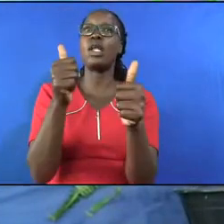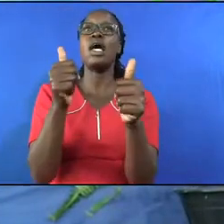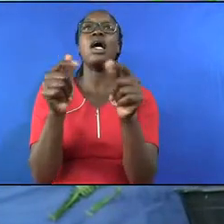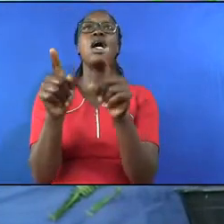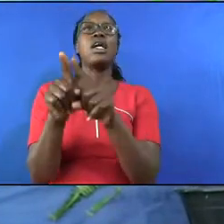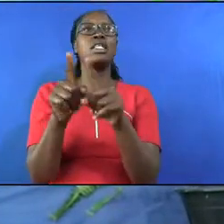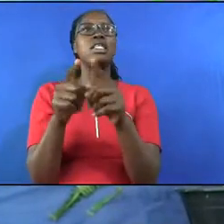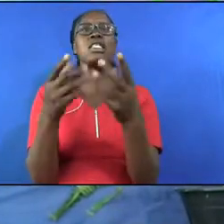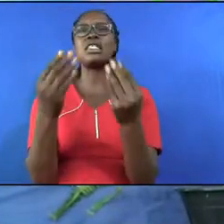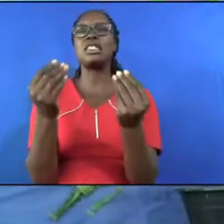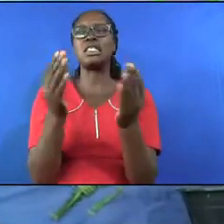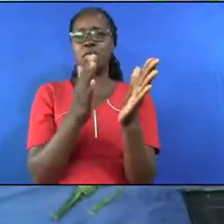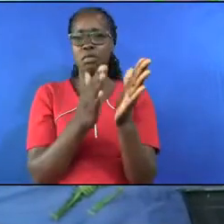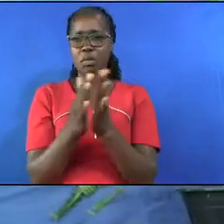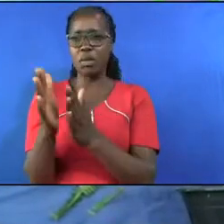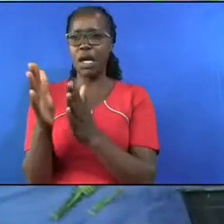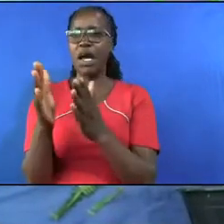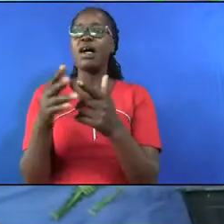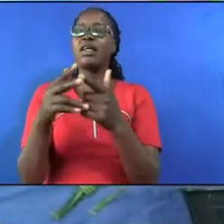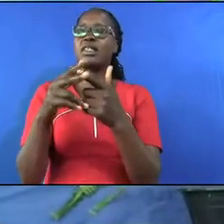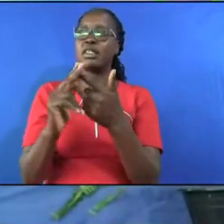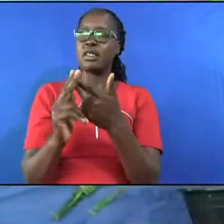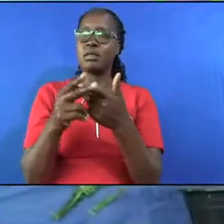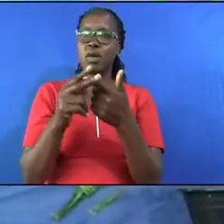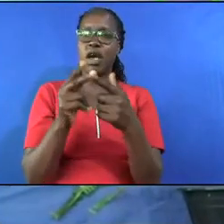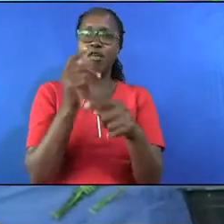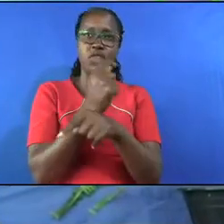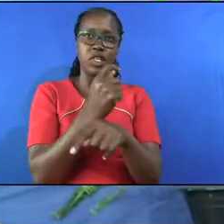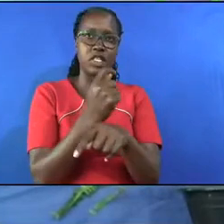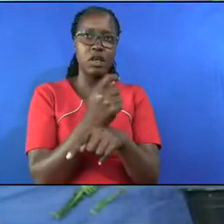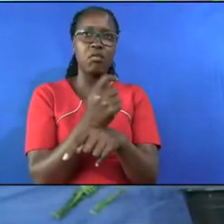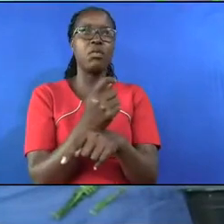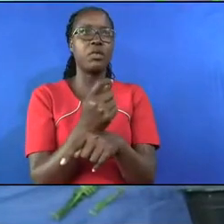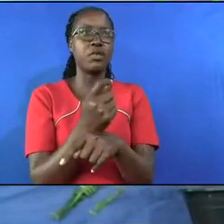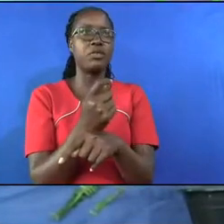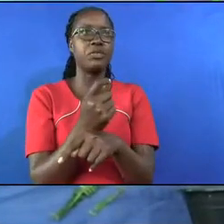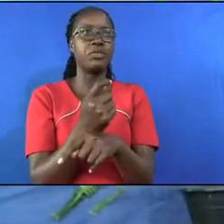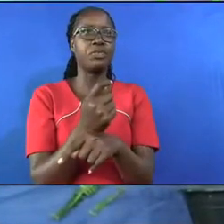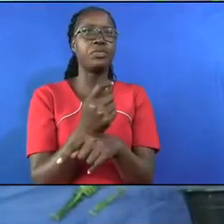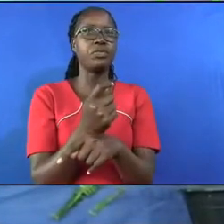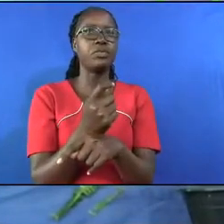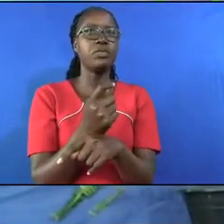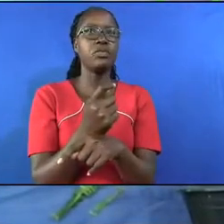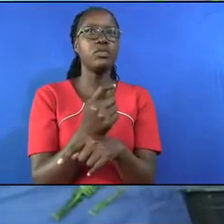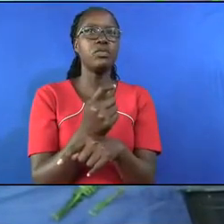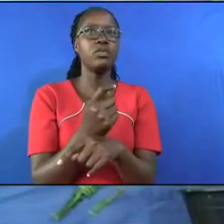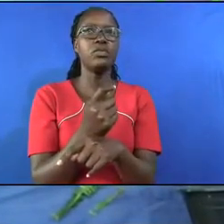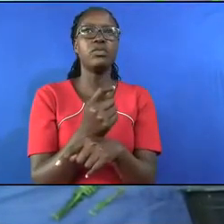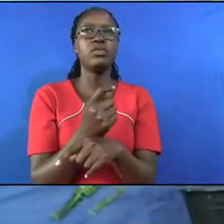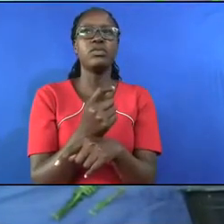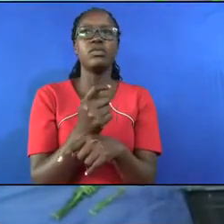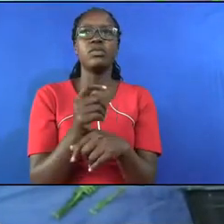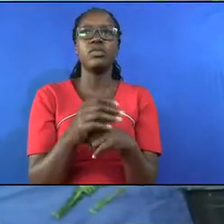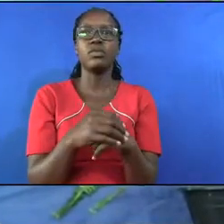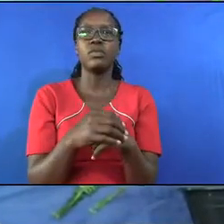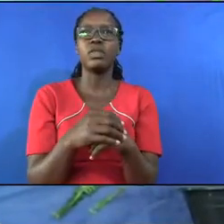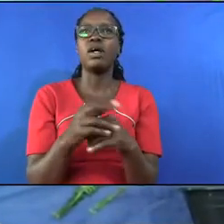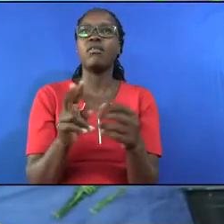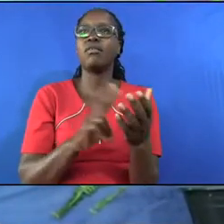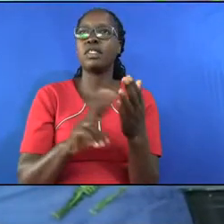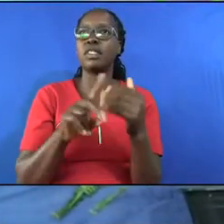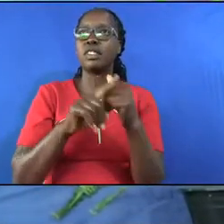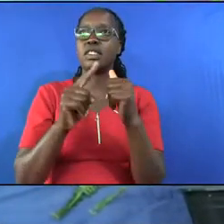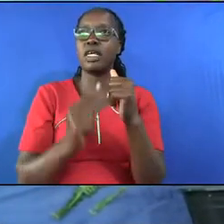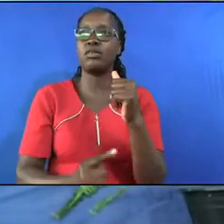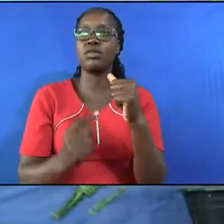to repair the temple in the book of 2 Chronicles 24. I think we'll just read that. 2 Chronicles 24 from verse 6